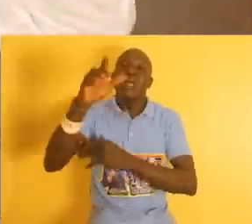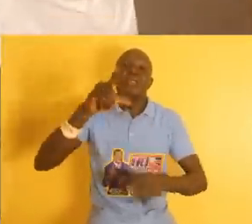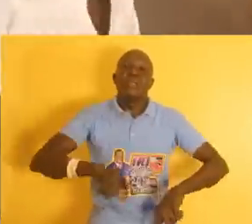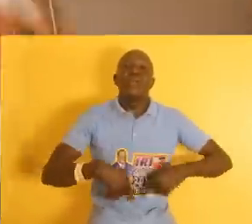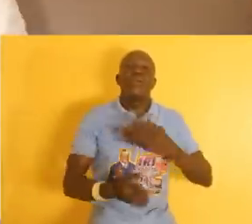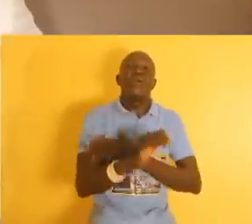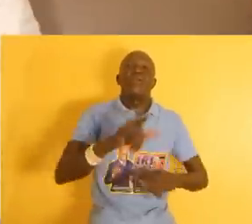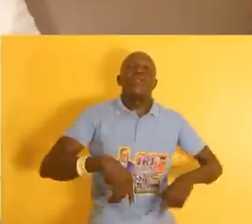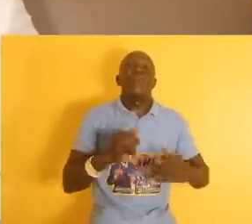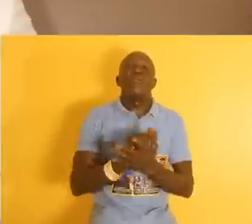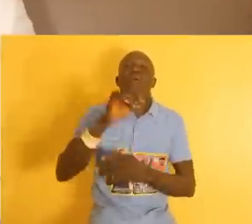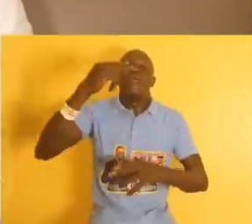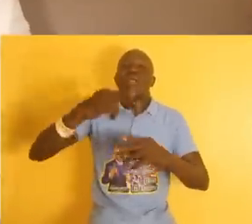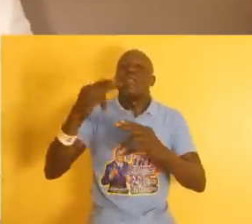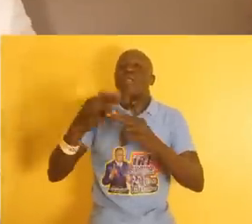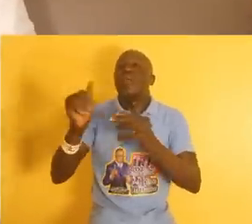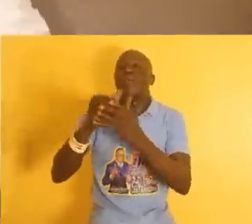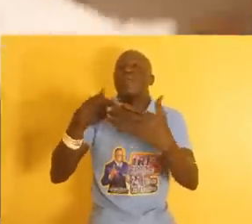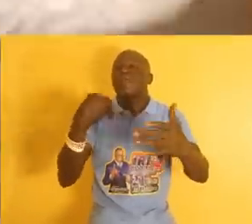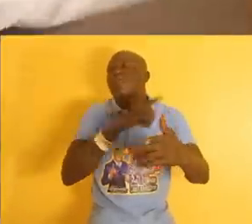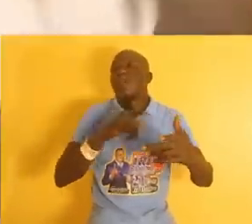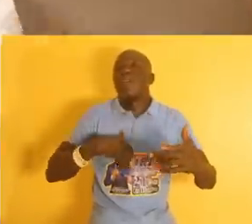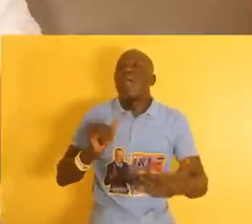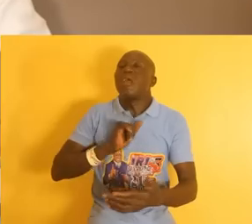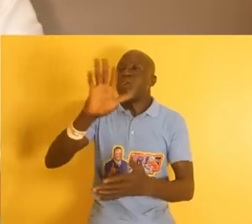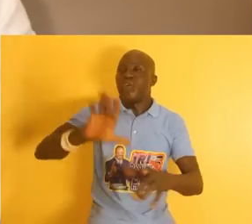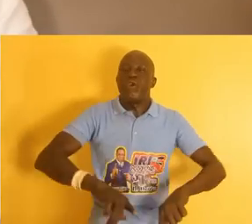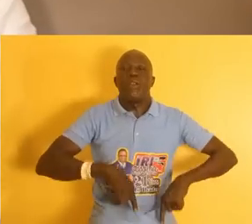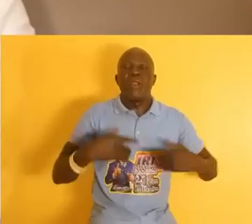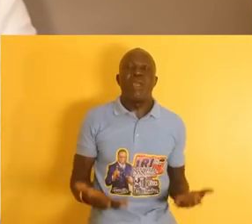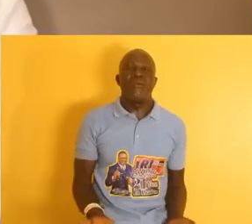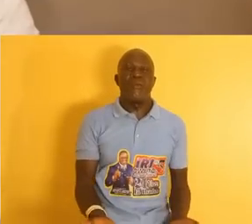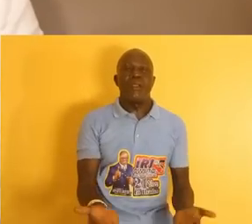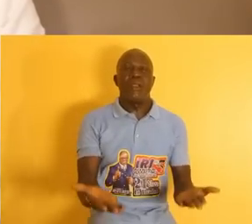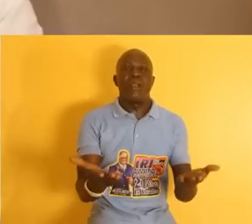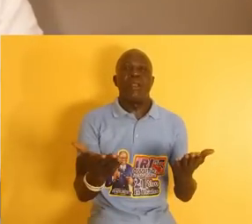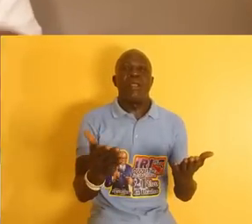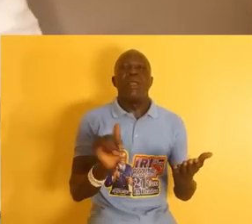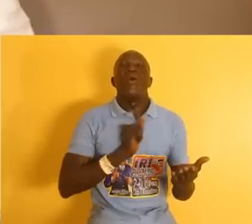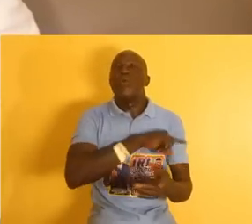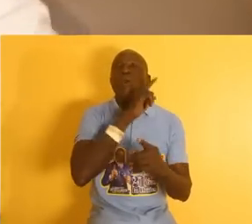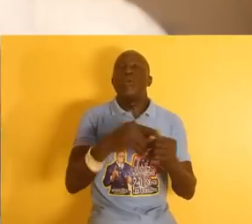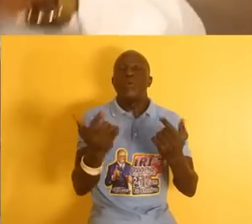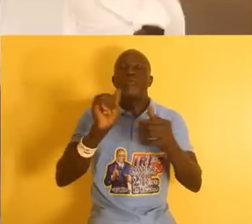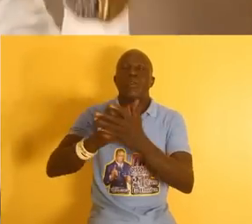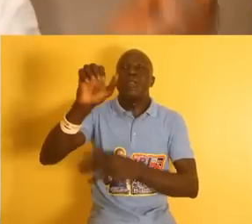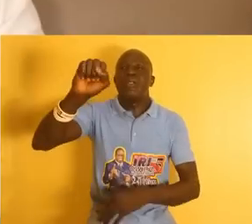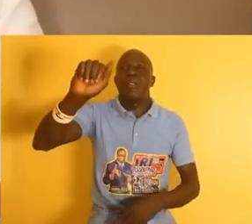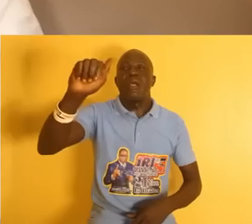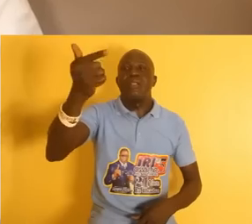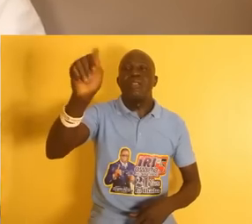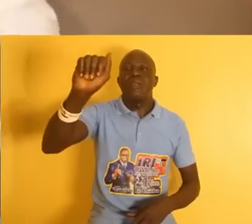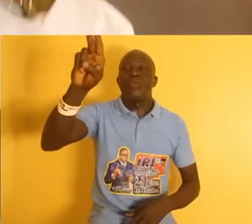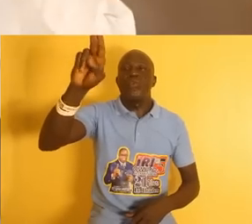want him better me? What? You want you want him? Before the Lord, aye, aye, aye, aye. Amen. To Obambo, lati Shagam. If you are coming from lati